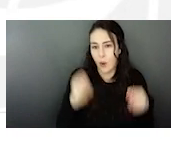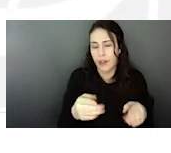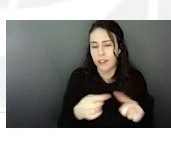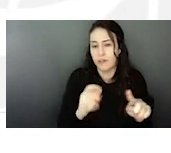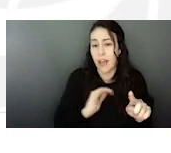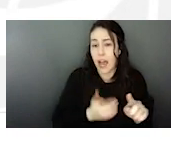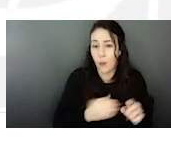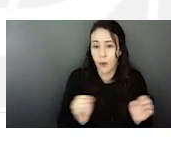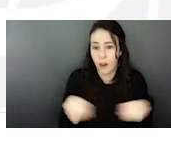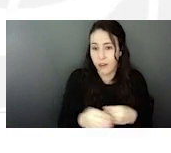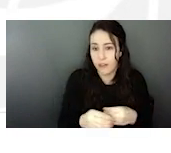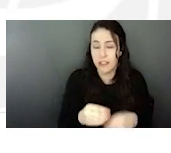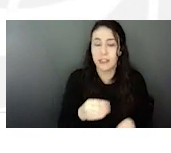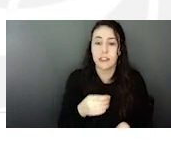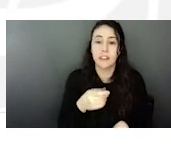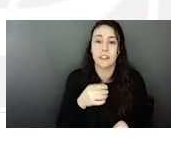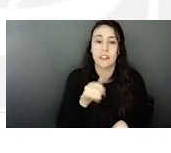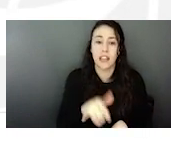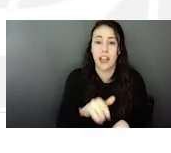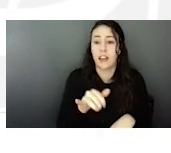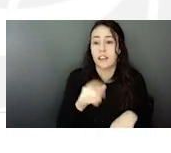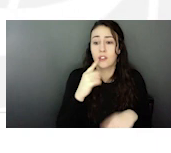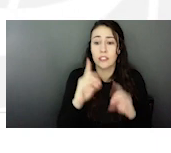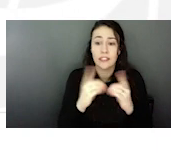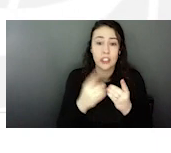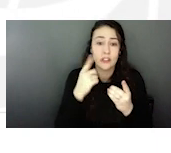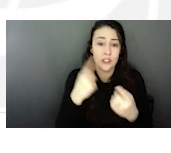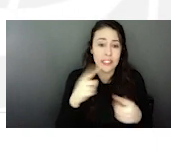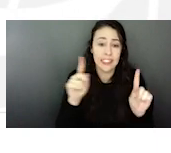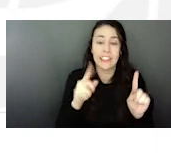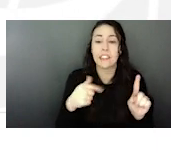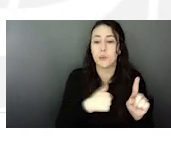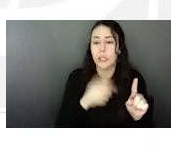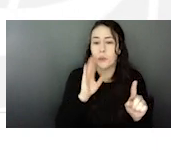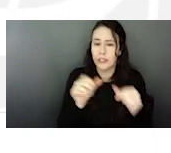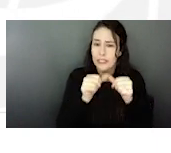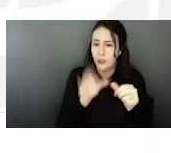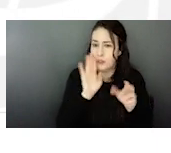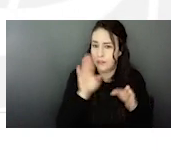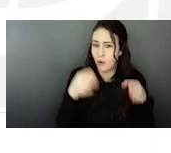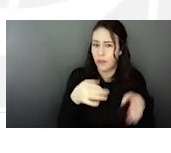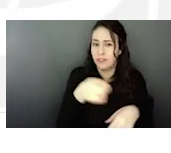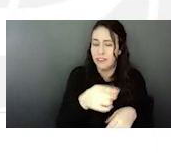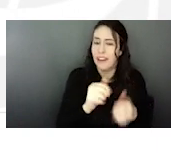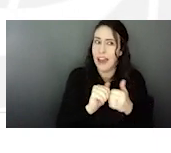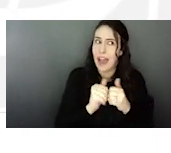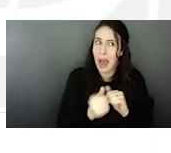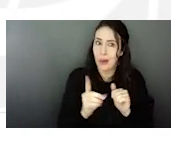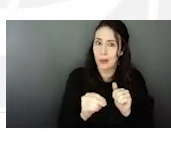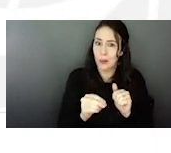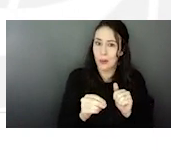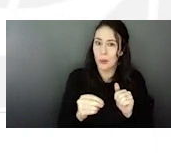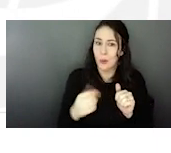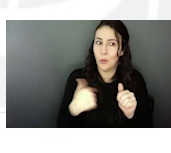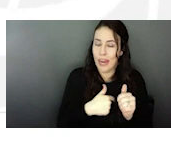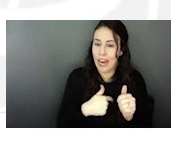was the whole impetus for the Vision for Success. This will continue to be the focus. Is how do we not just get more students in the door,